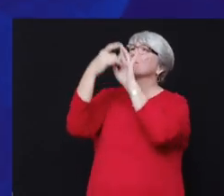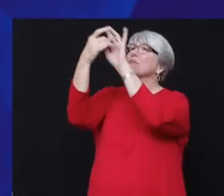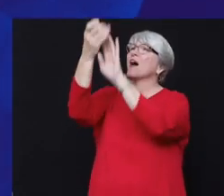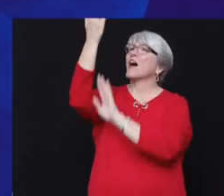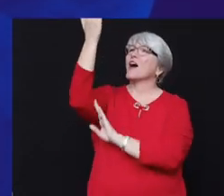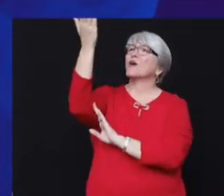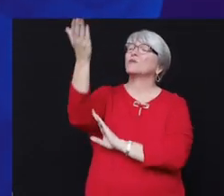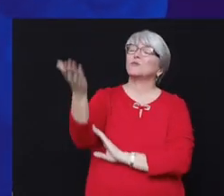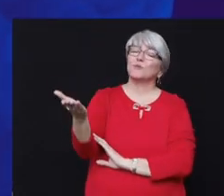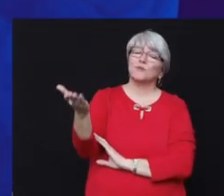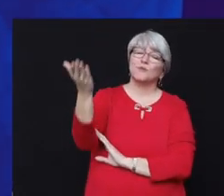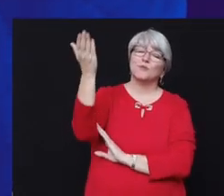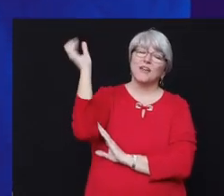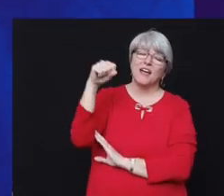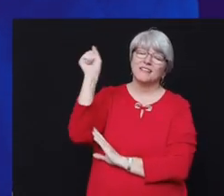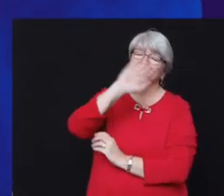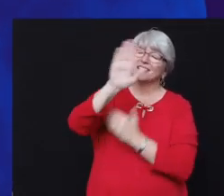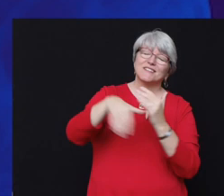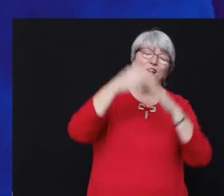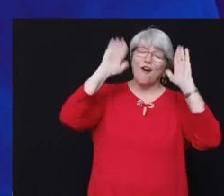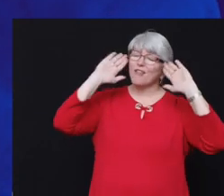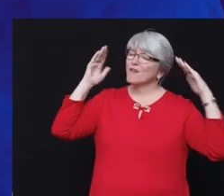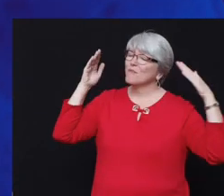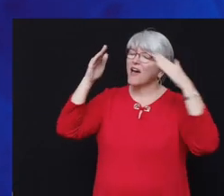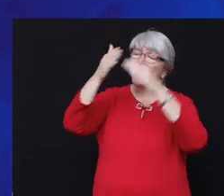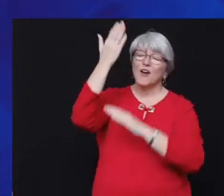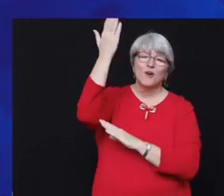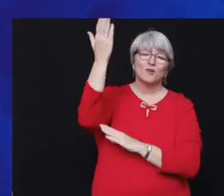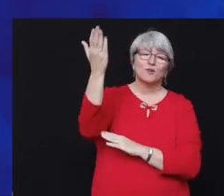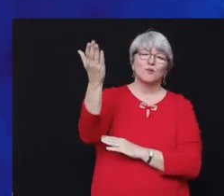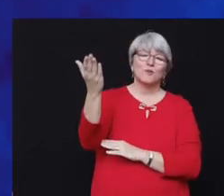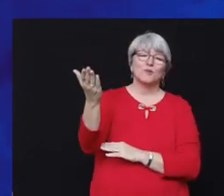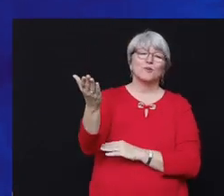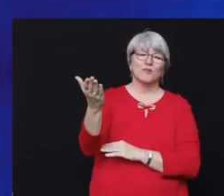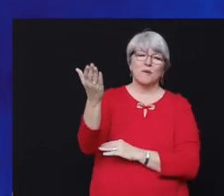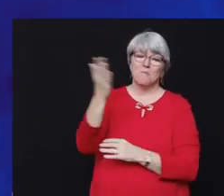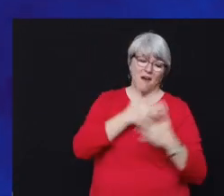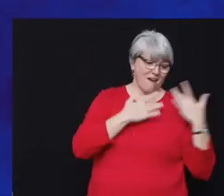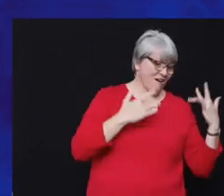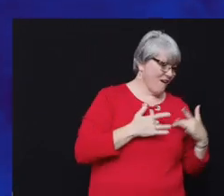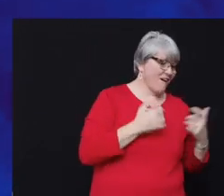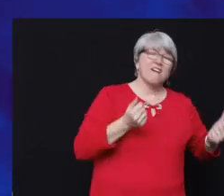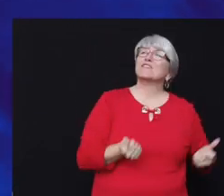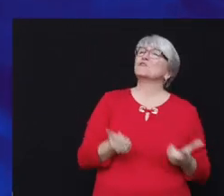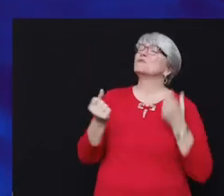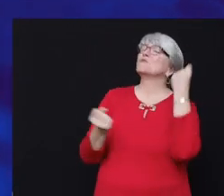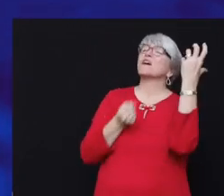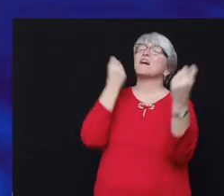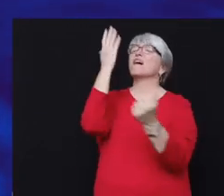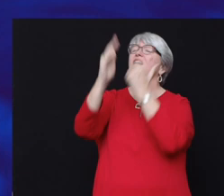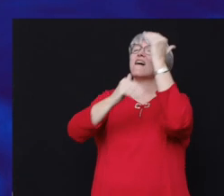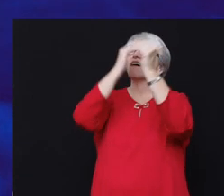all about you. Yes, it's all about you. From my heart to